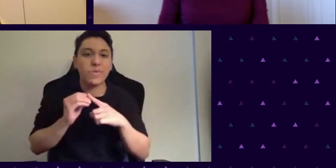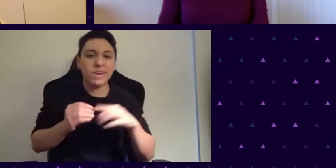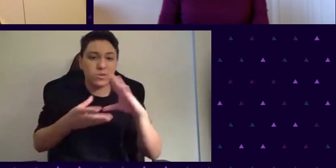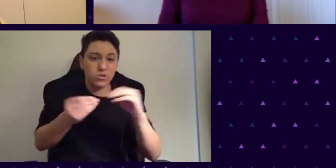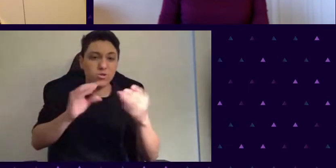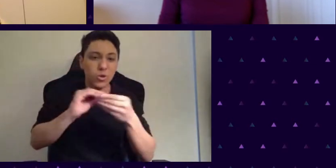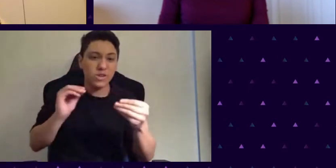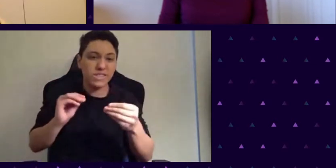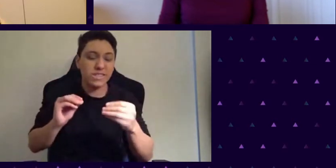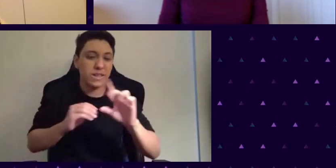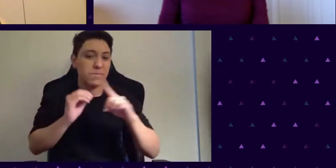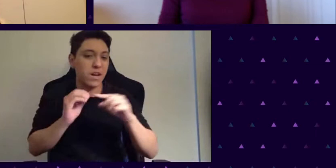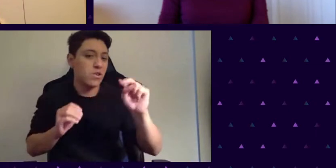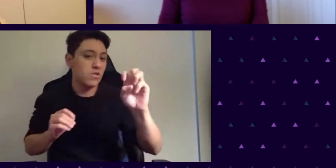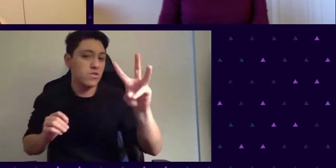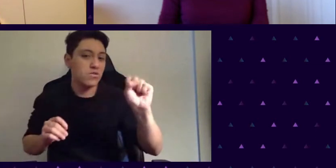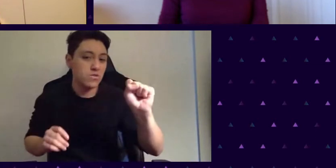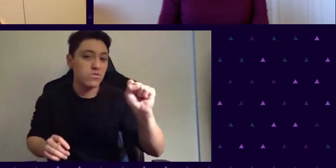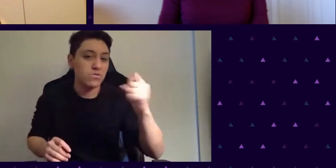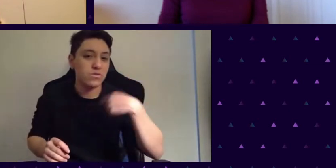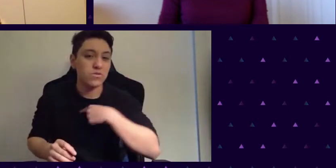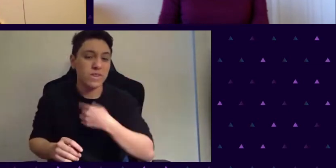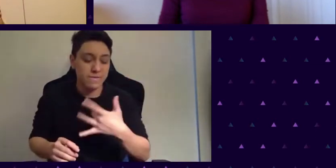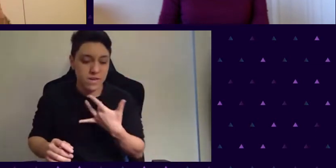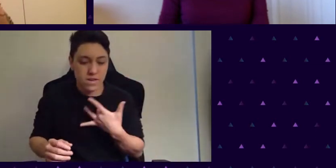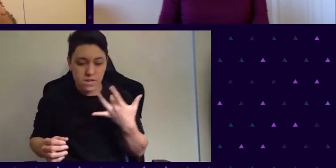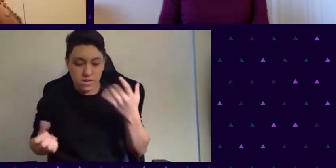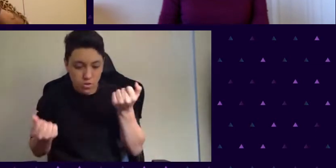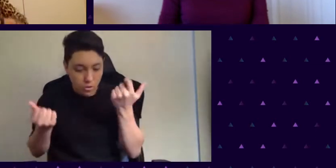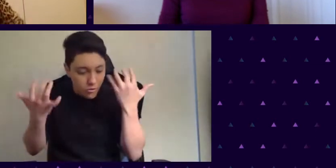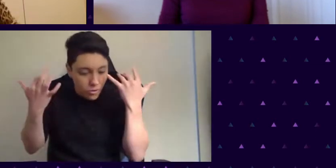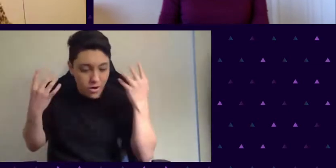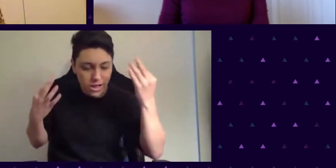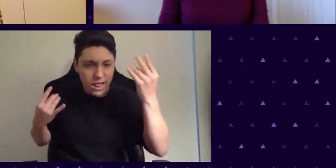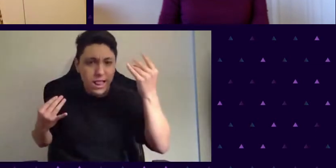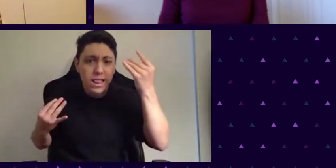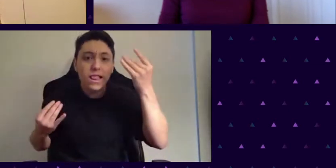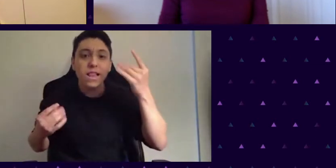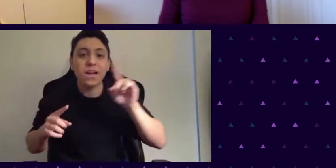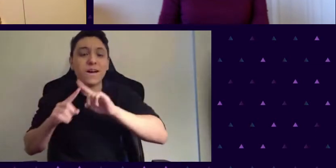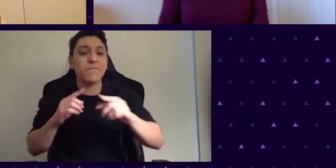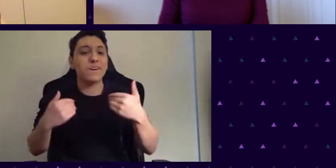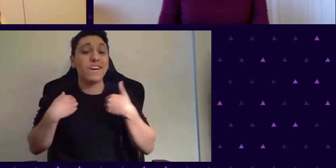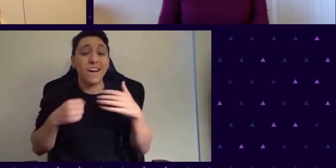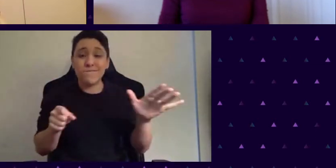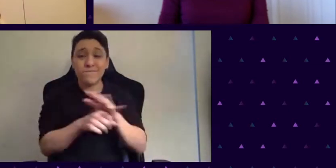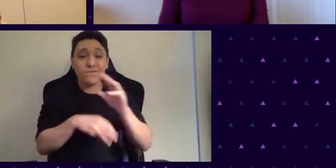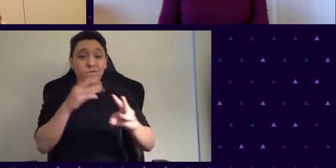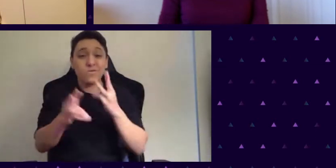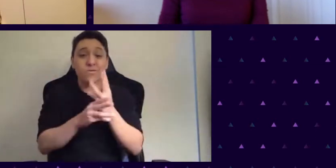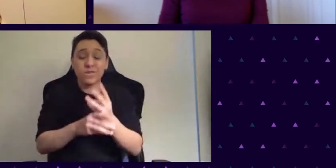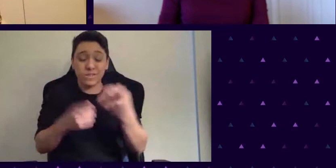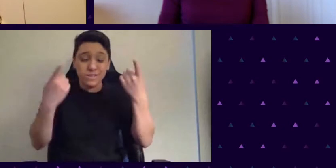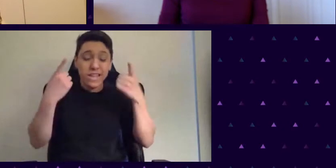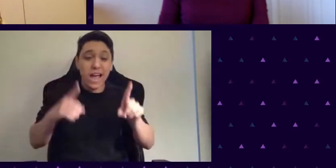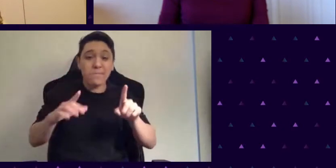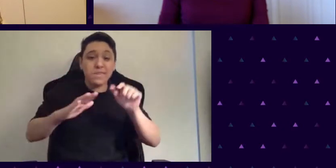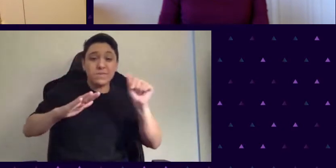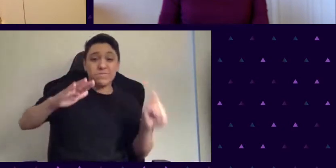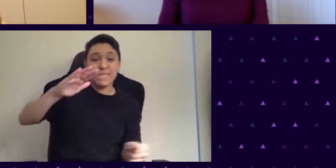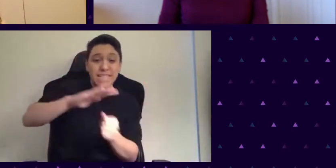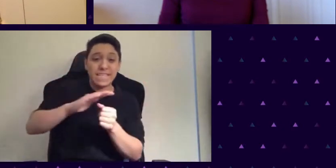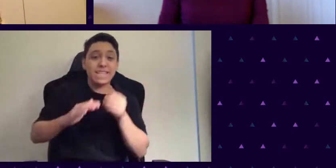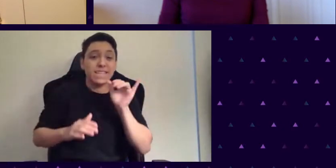out there. We get really caught up in thoughts. But there's this whole world that exists below that. And so as we come